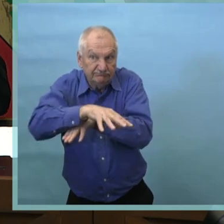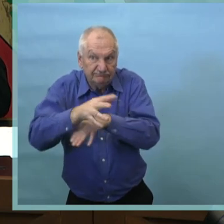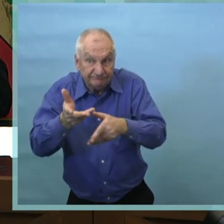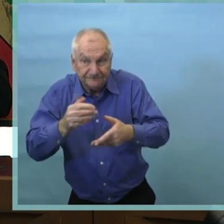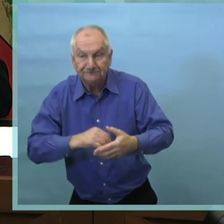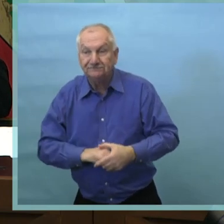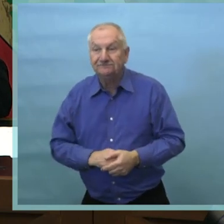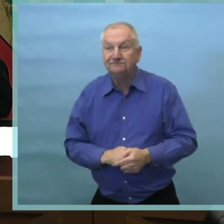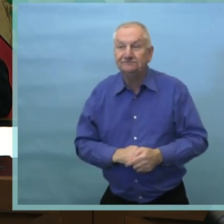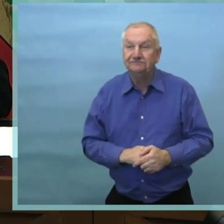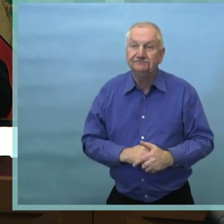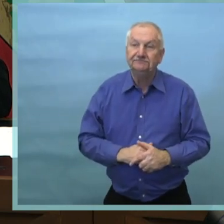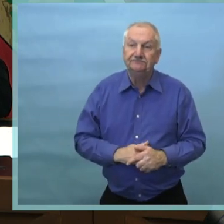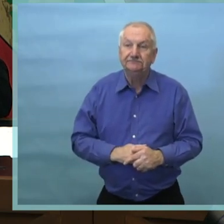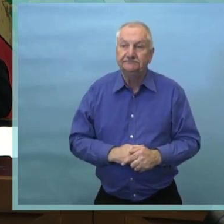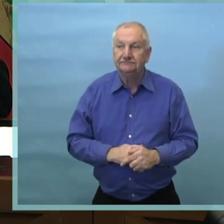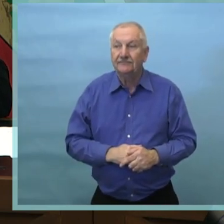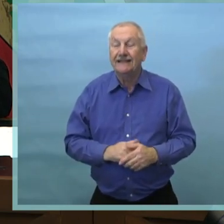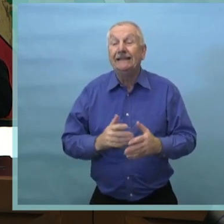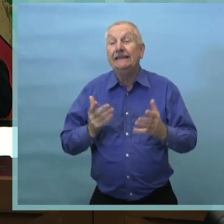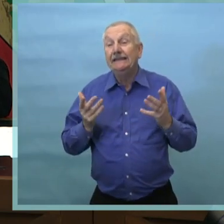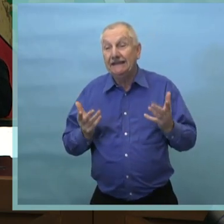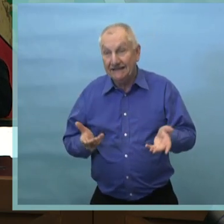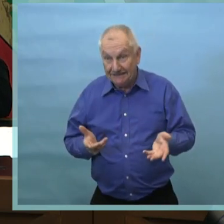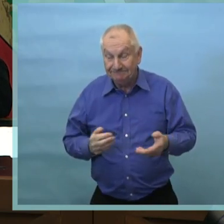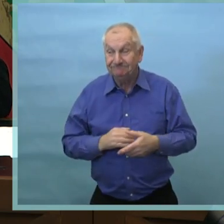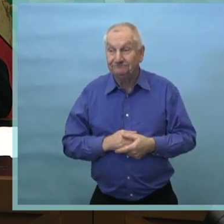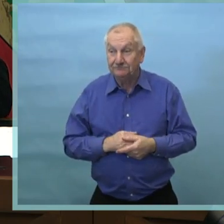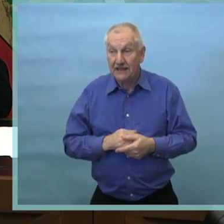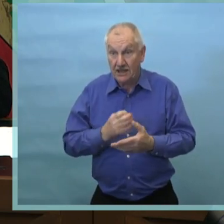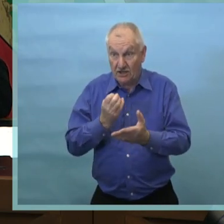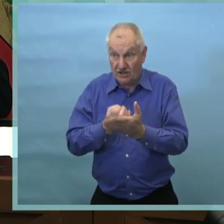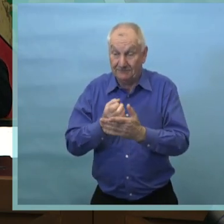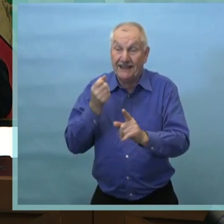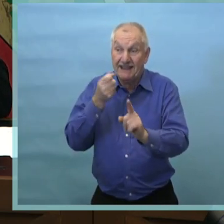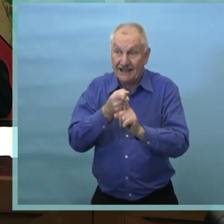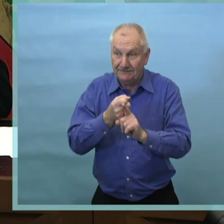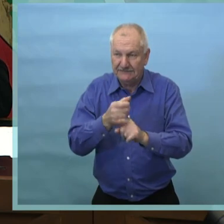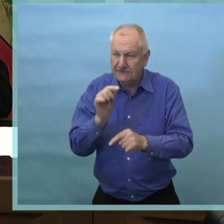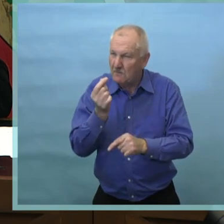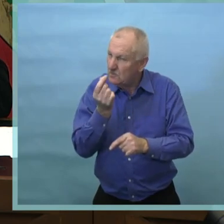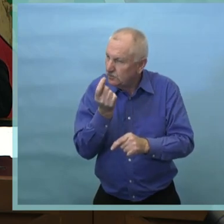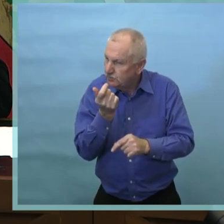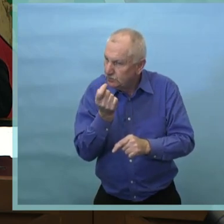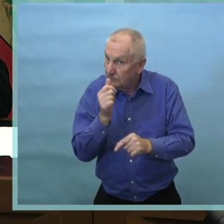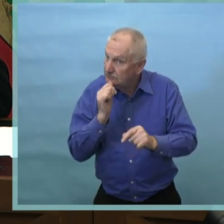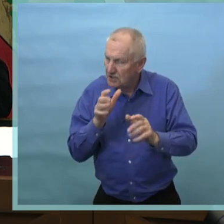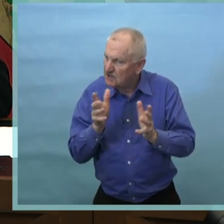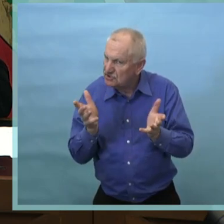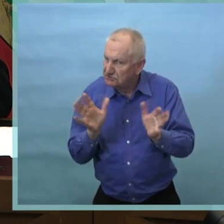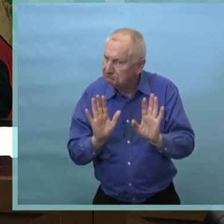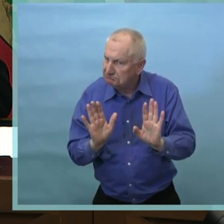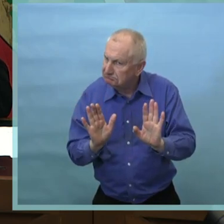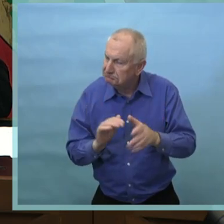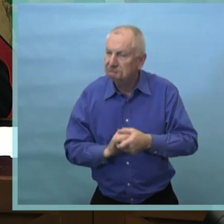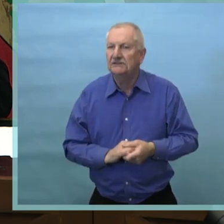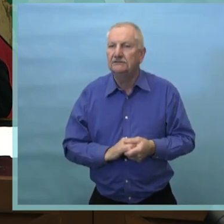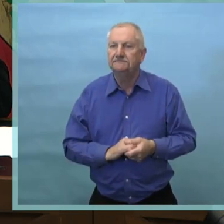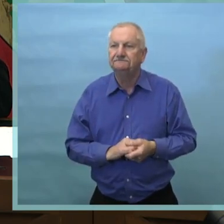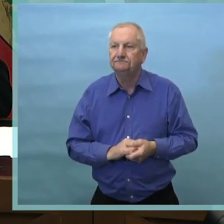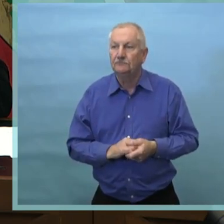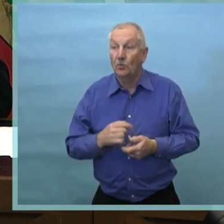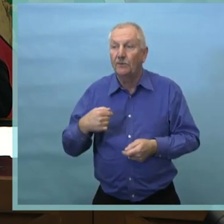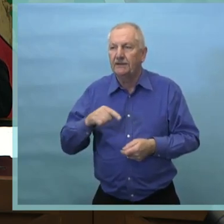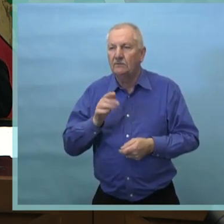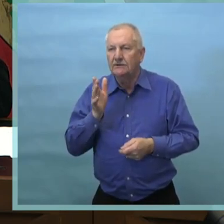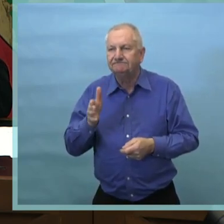We would suggest that the economic impact currently has been minor. We will be looking at what kind